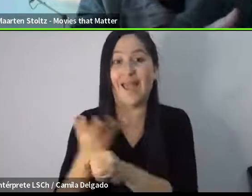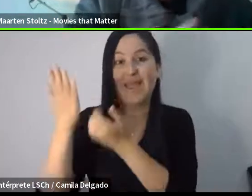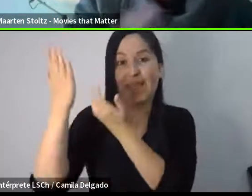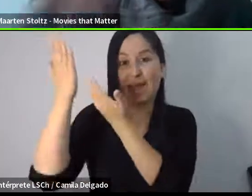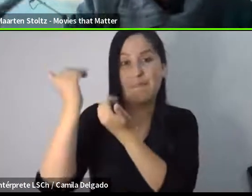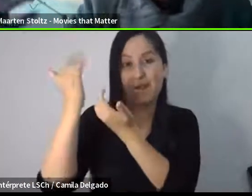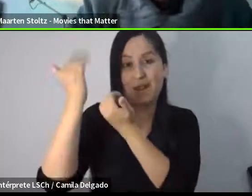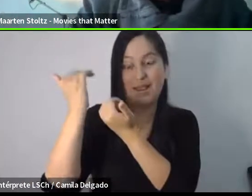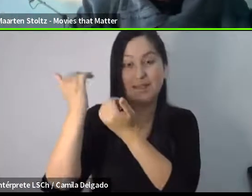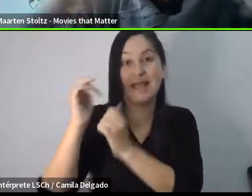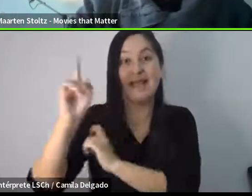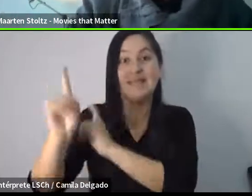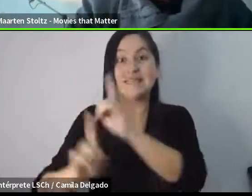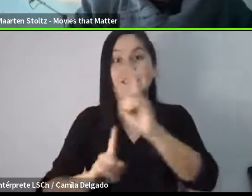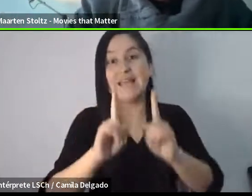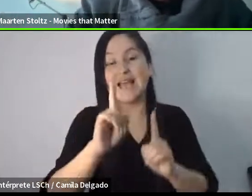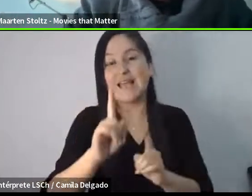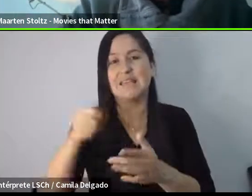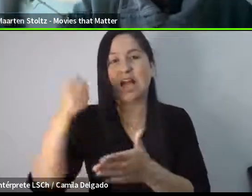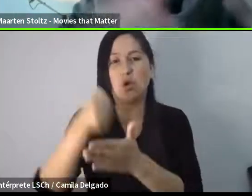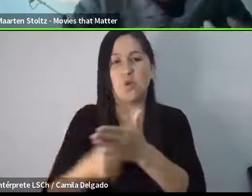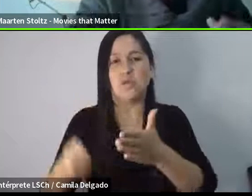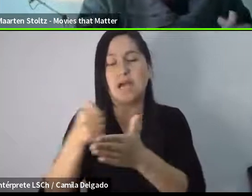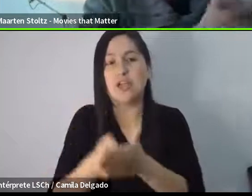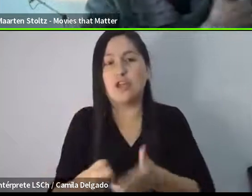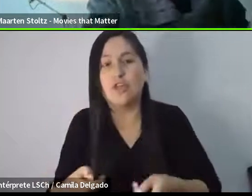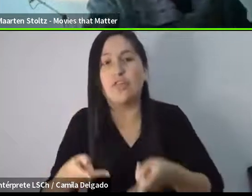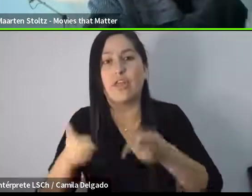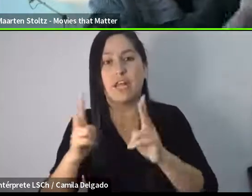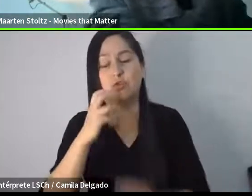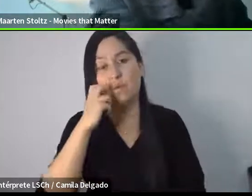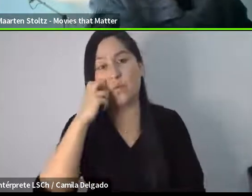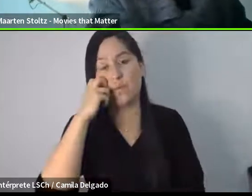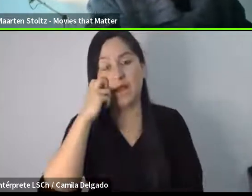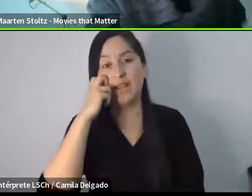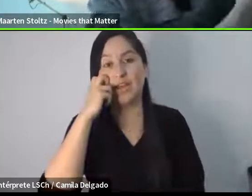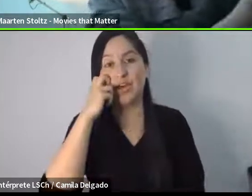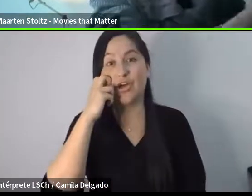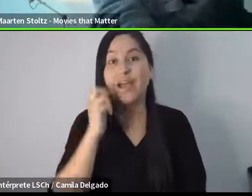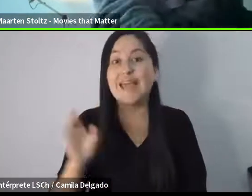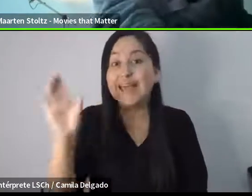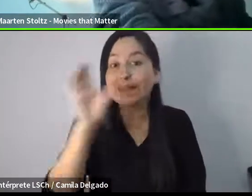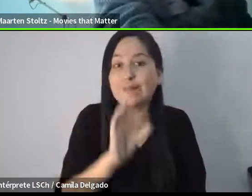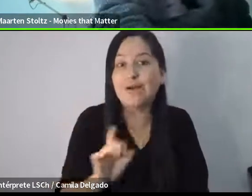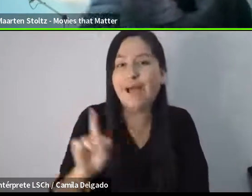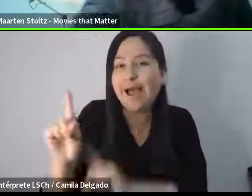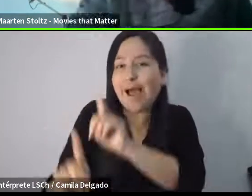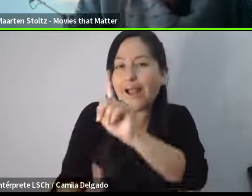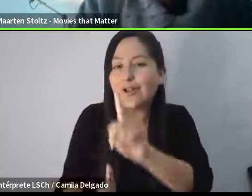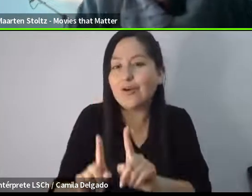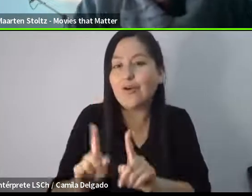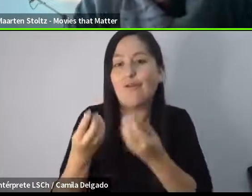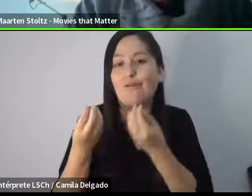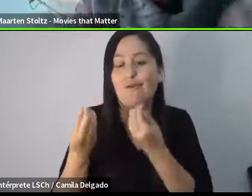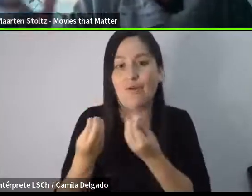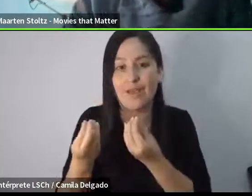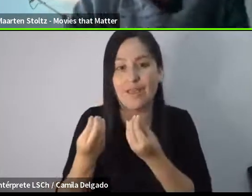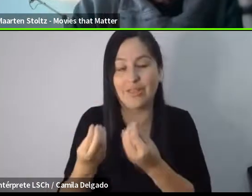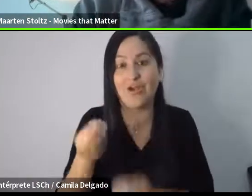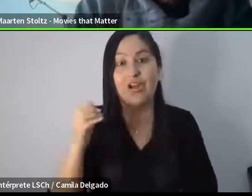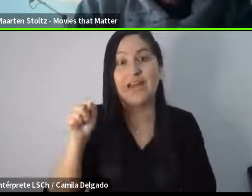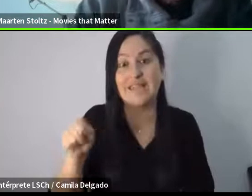fighting against someone, they're actually fighting for something good. So that person is actually really hopeful and very inspiring.